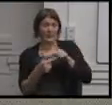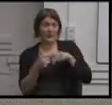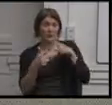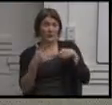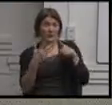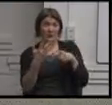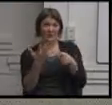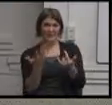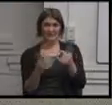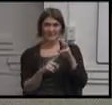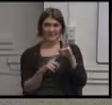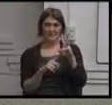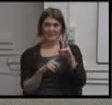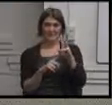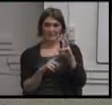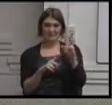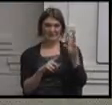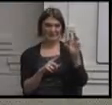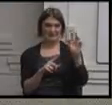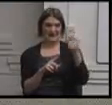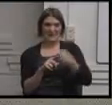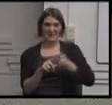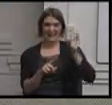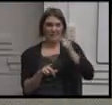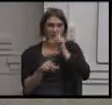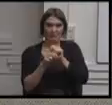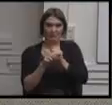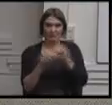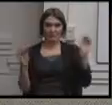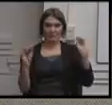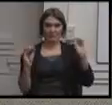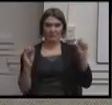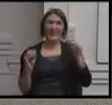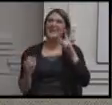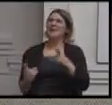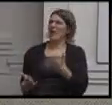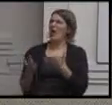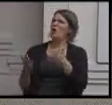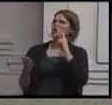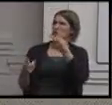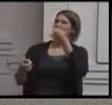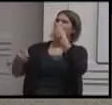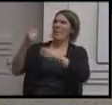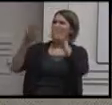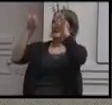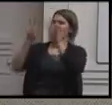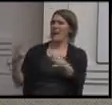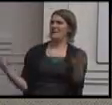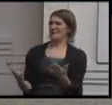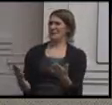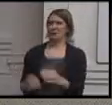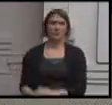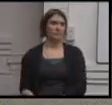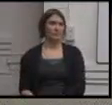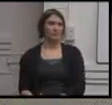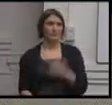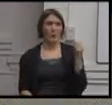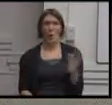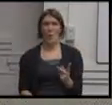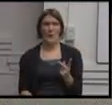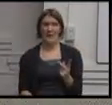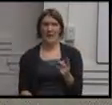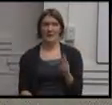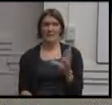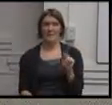besides an offer to buy window blinds for this room. I mean, that's as specific as where we've moved since we had